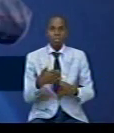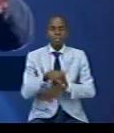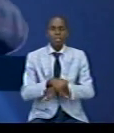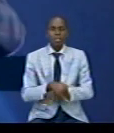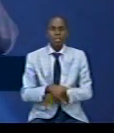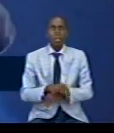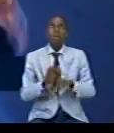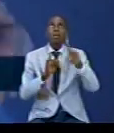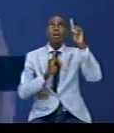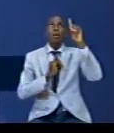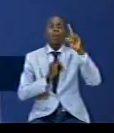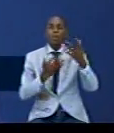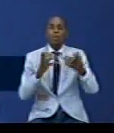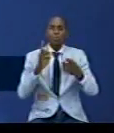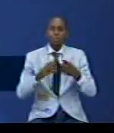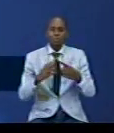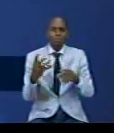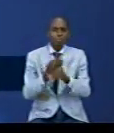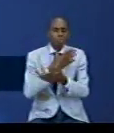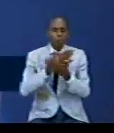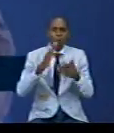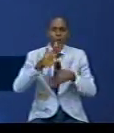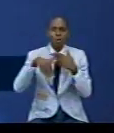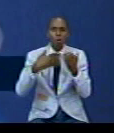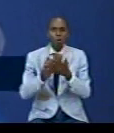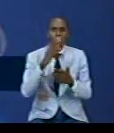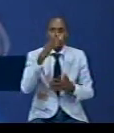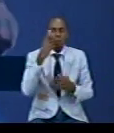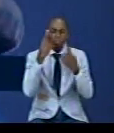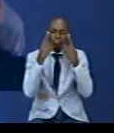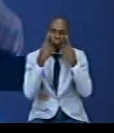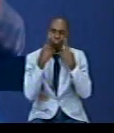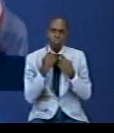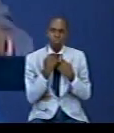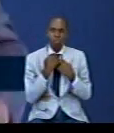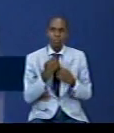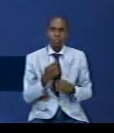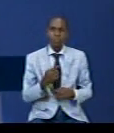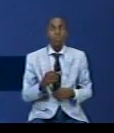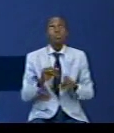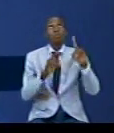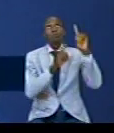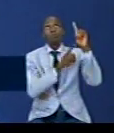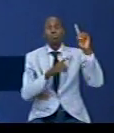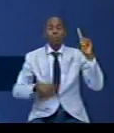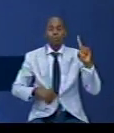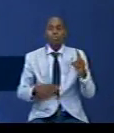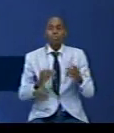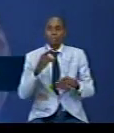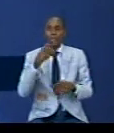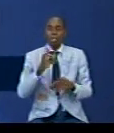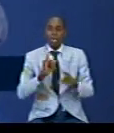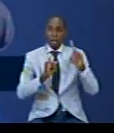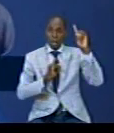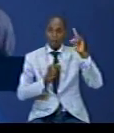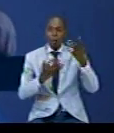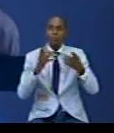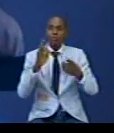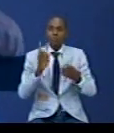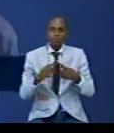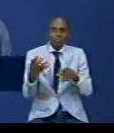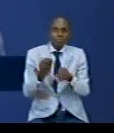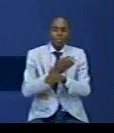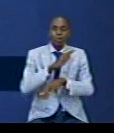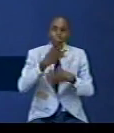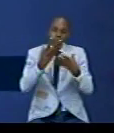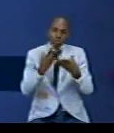up all your tears. I want to solve all your problems. I want to take care